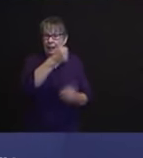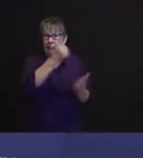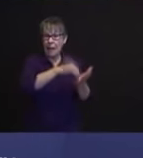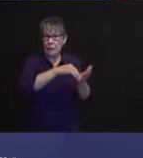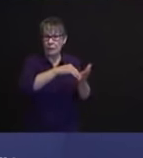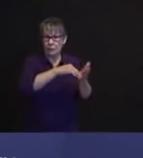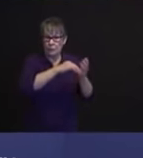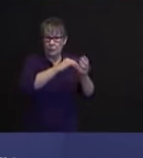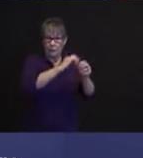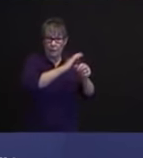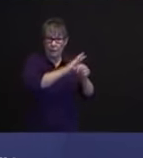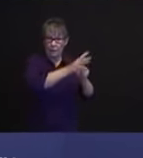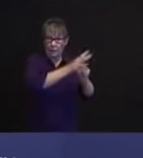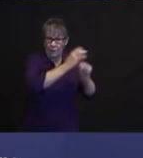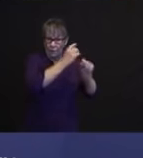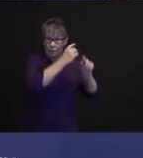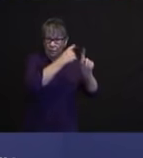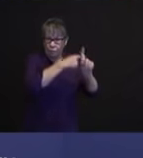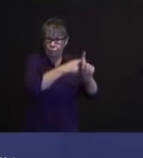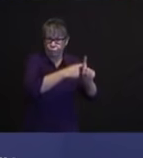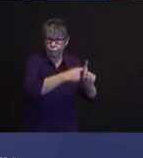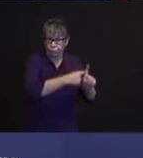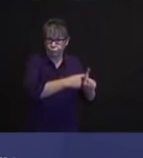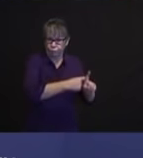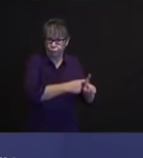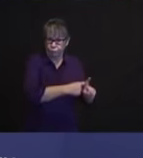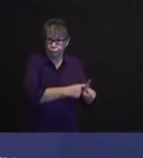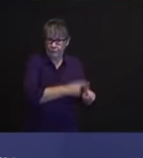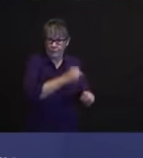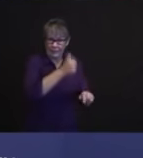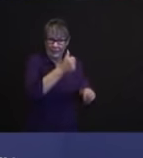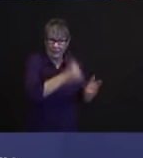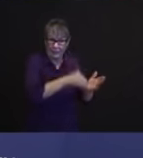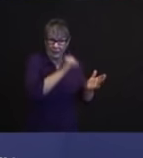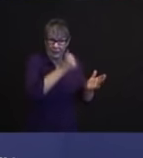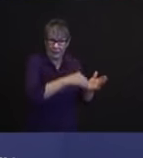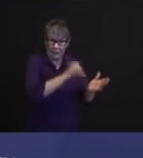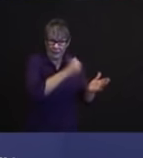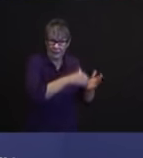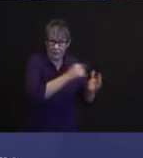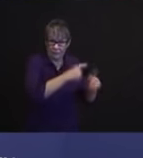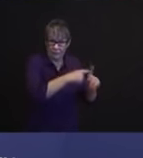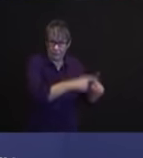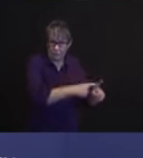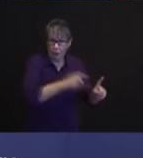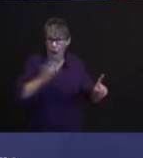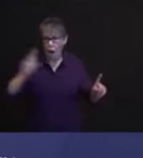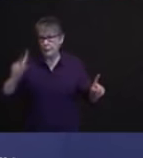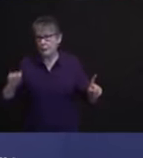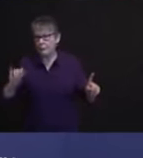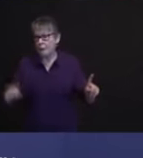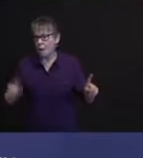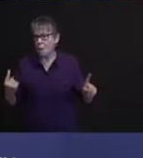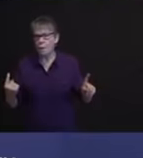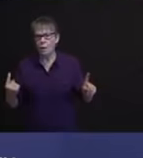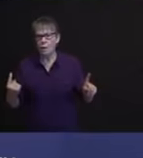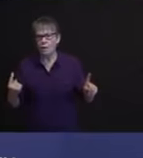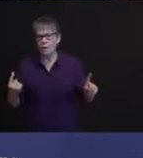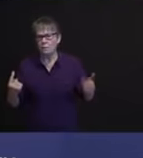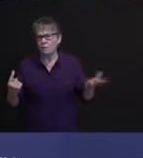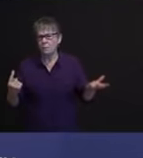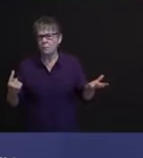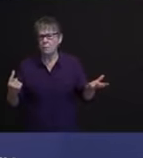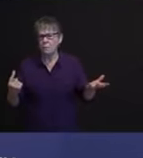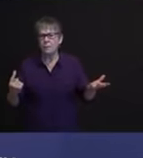1, even though your overall numbers are high. It's measuring the change, not the actual number. What